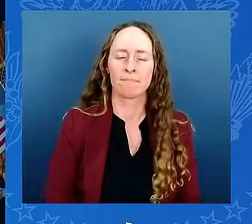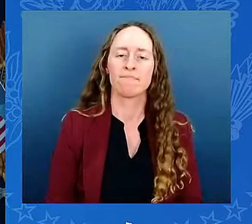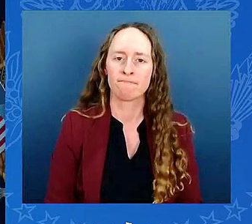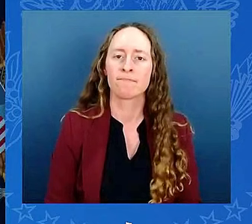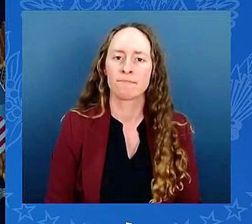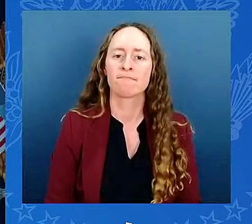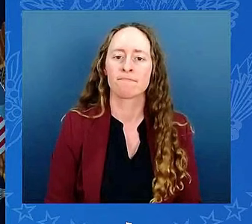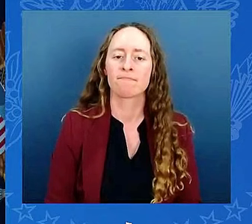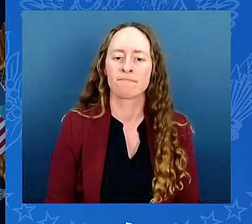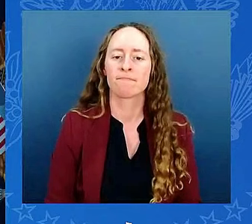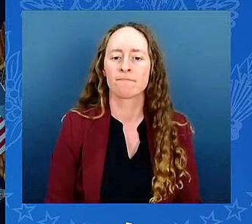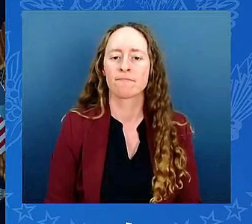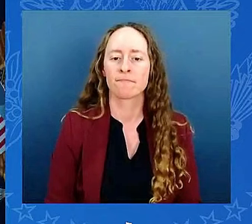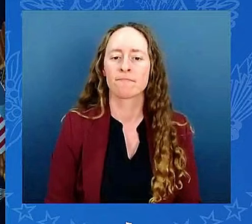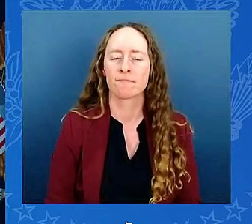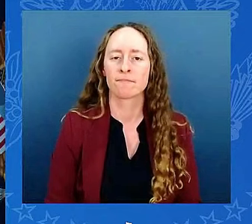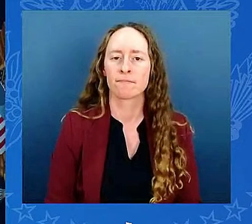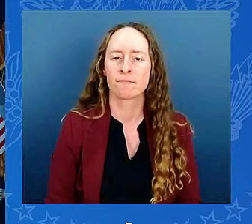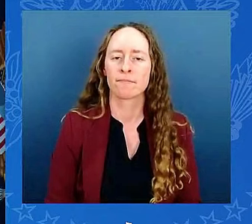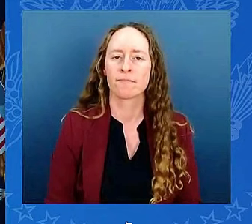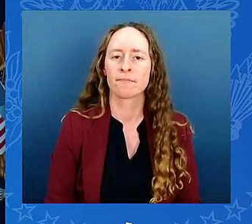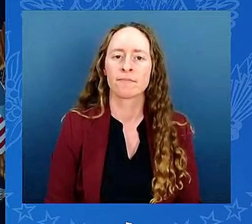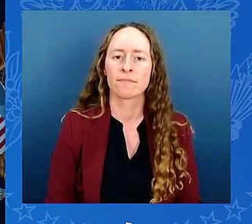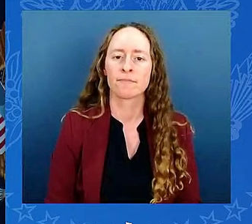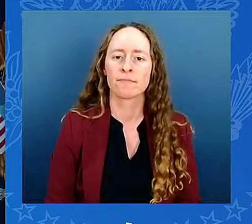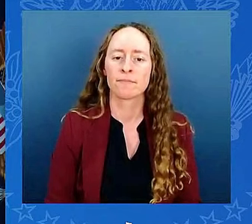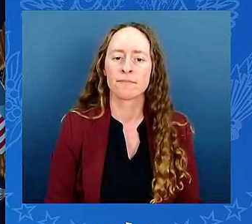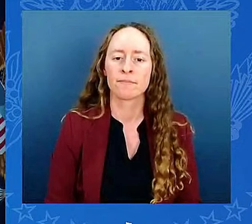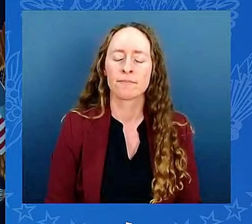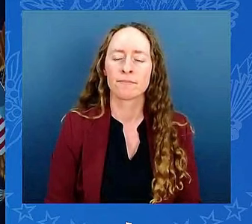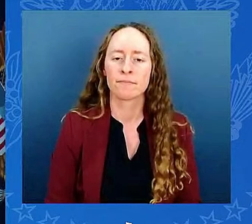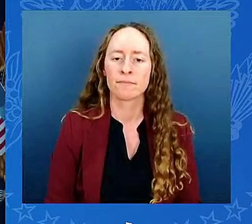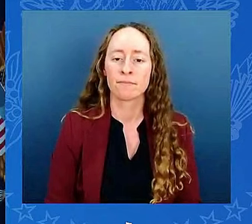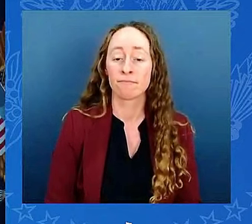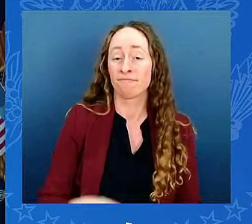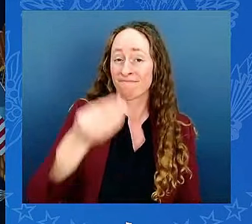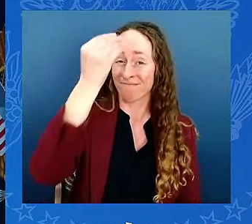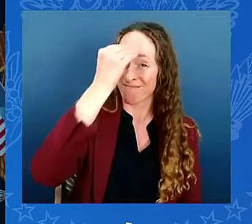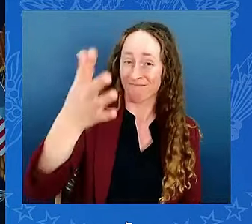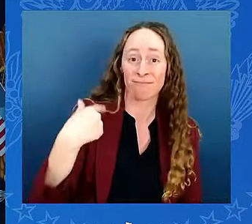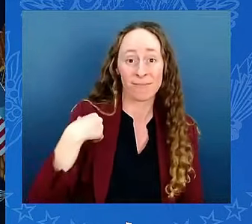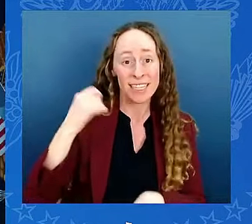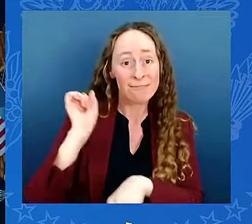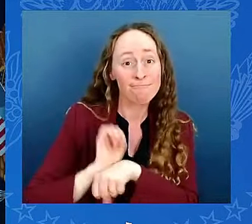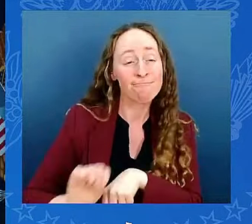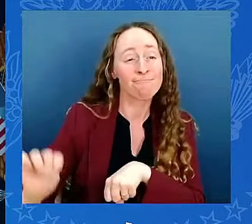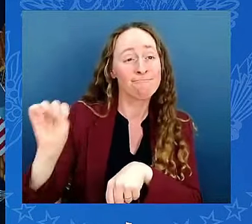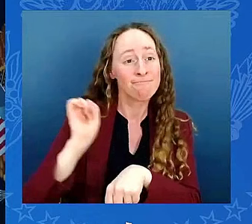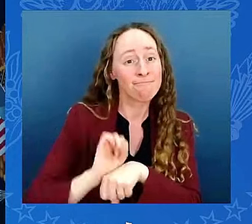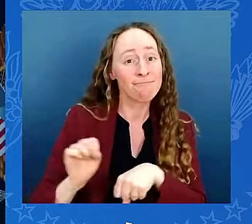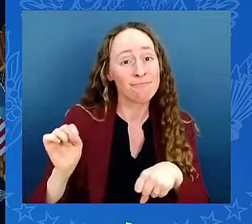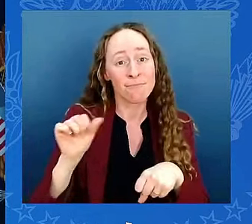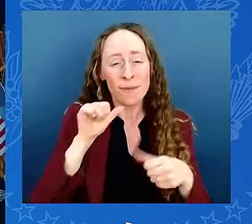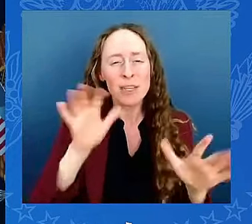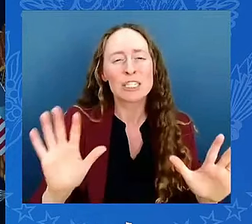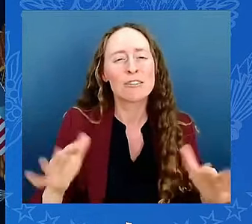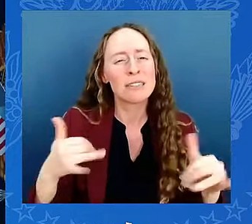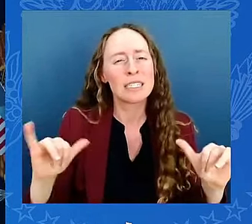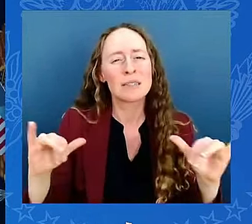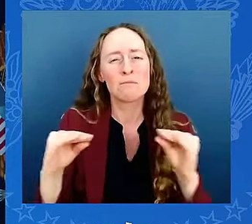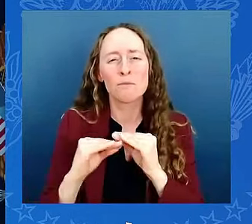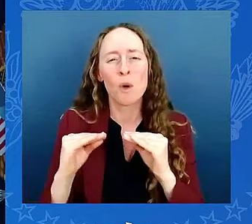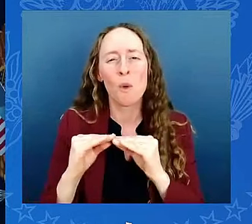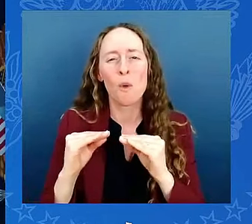but the fact is, we know our work never stops. To any survivor who's struggling, I want you to know you're